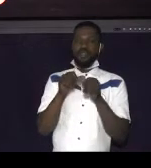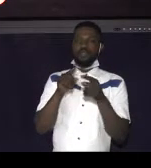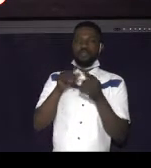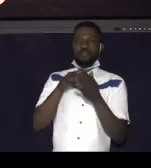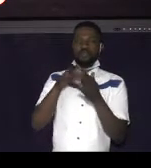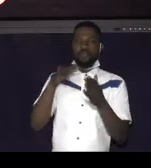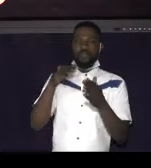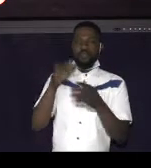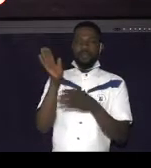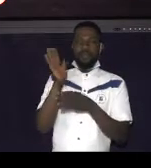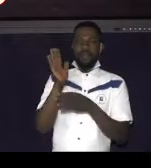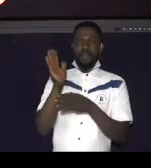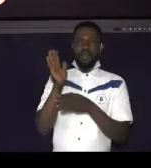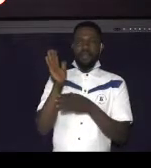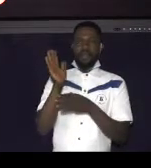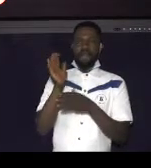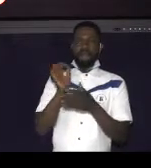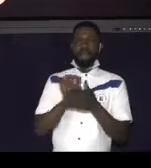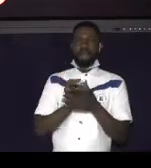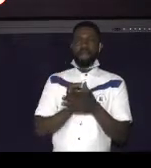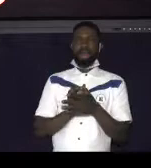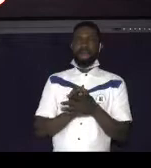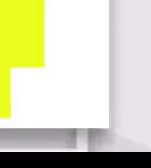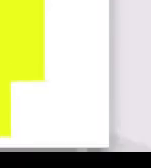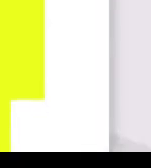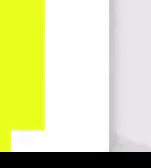on studying. Bye.